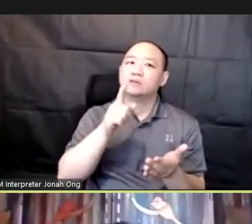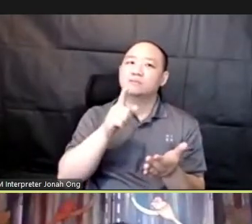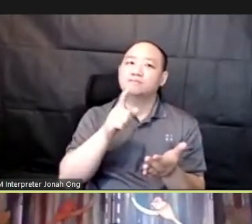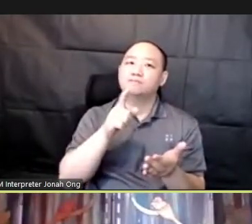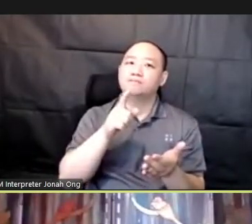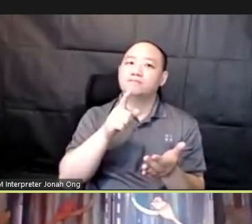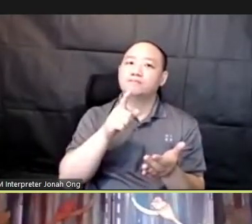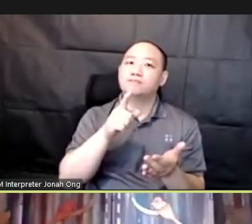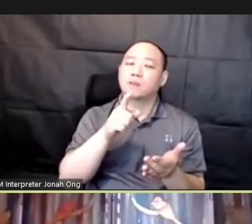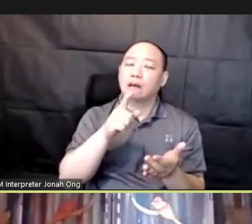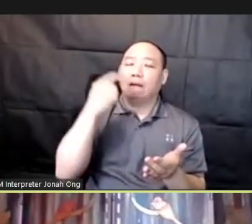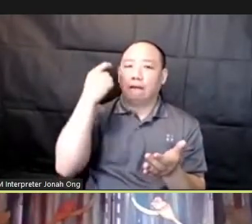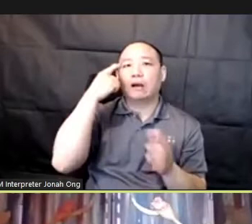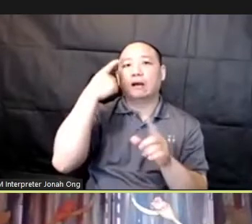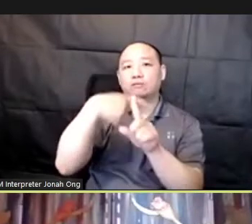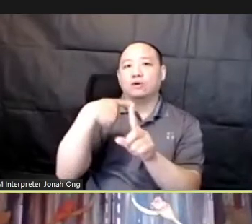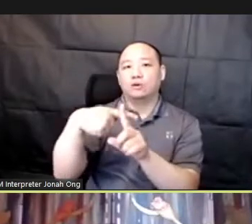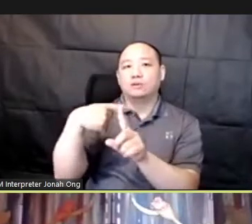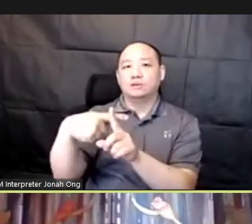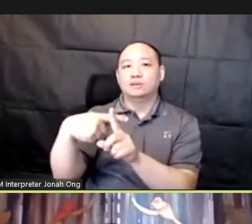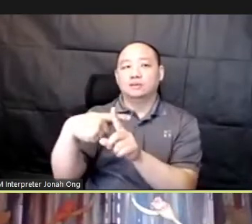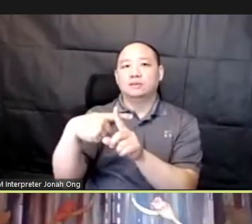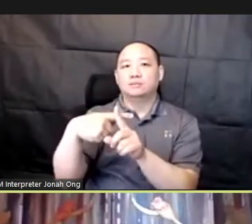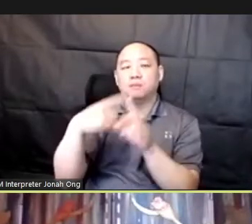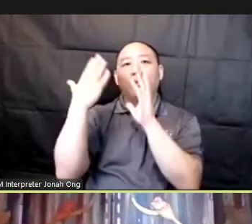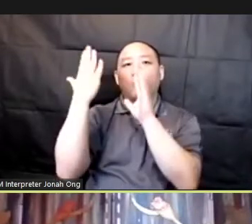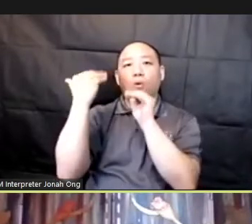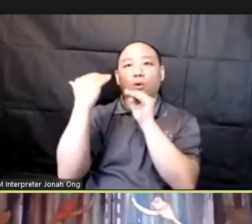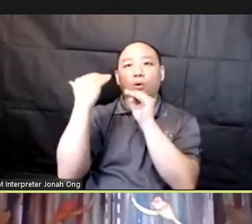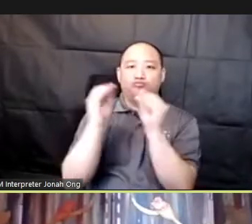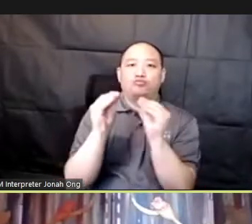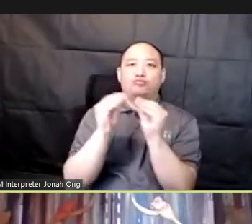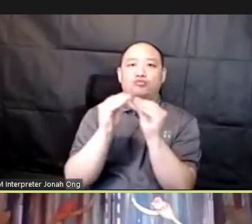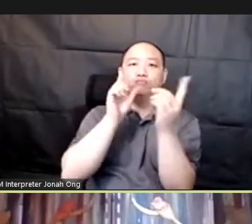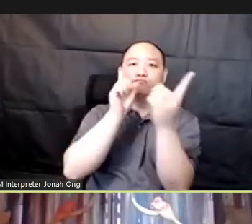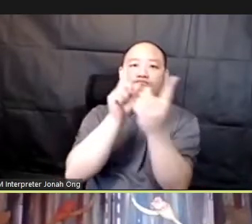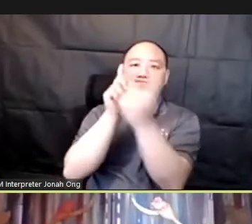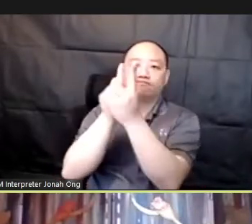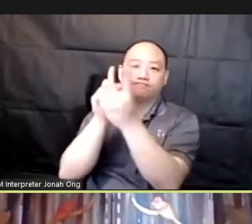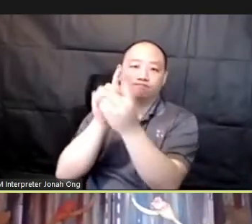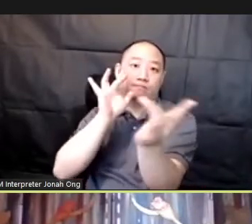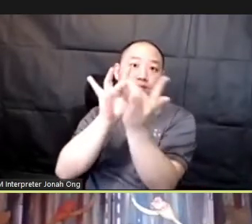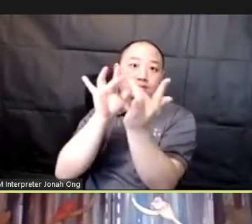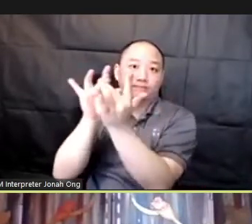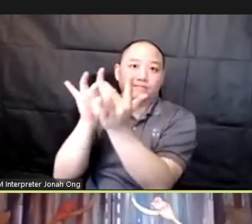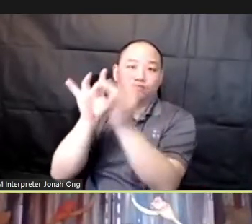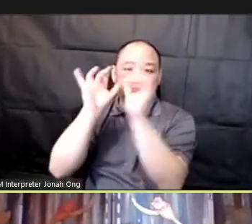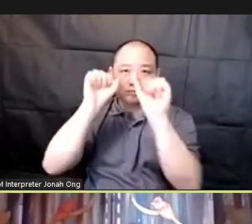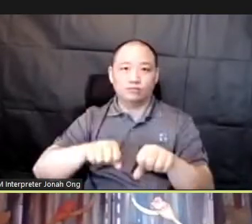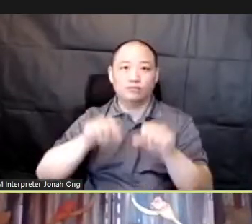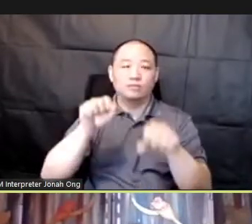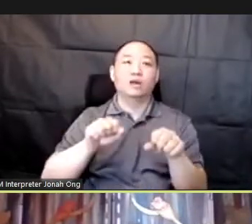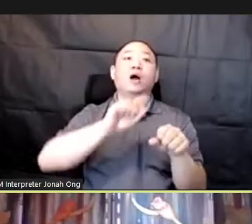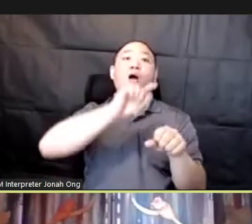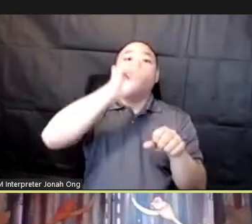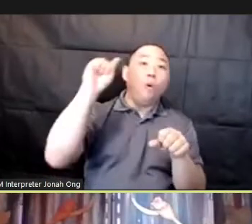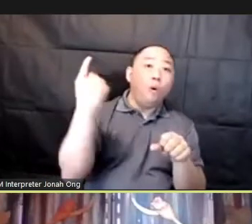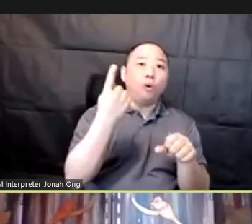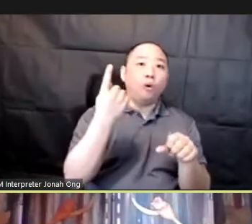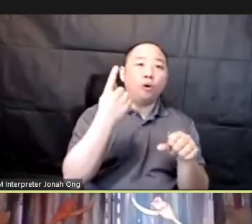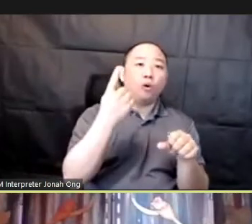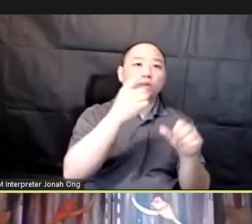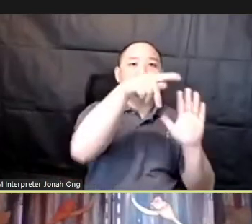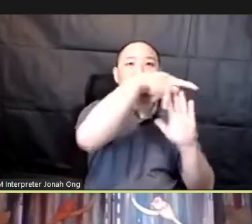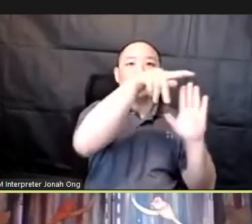it, and hopefully we'll be able to speak to more student unions. And once the policy itself is completed and we